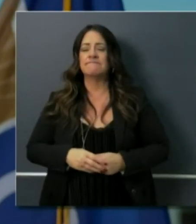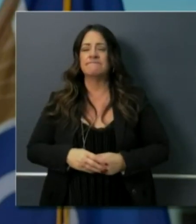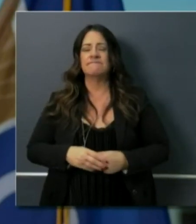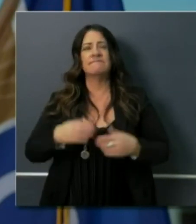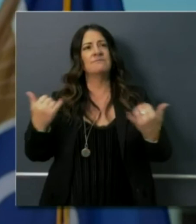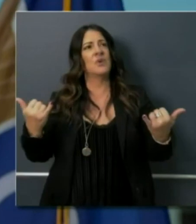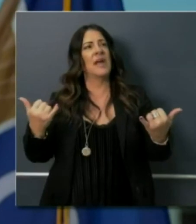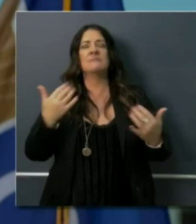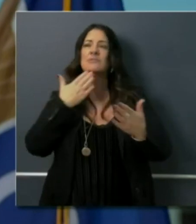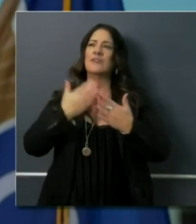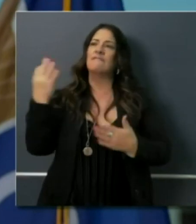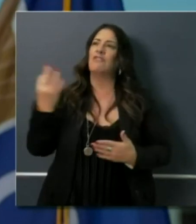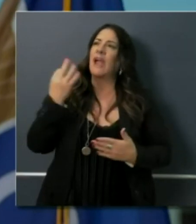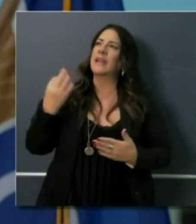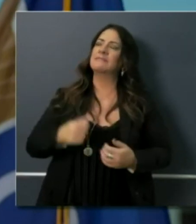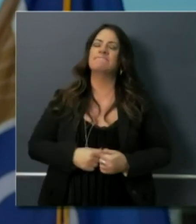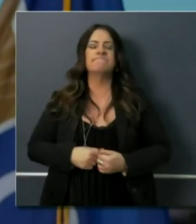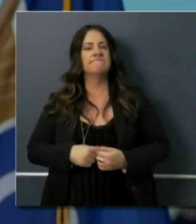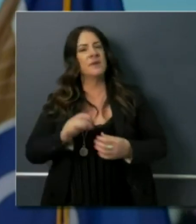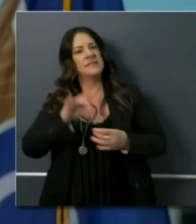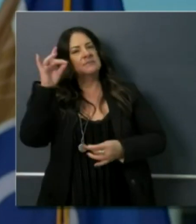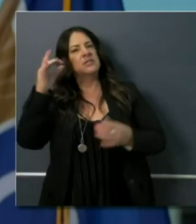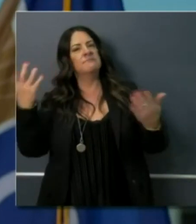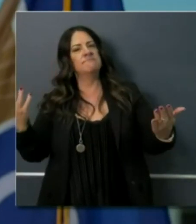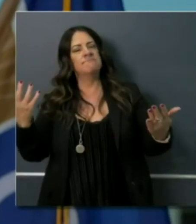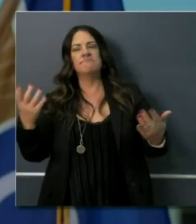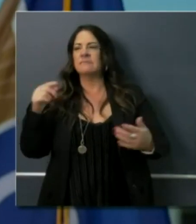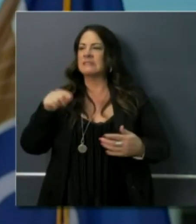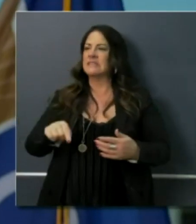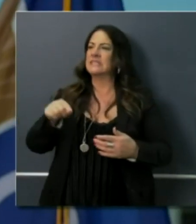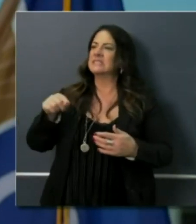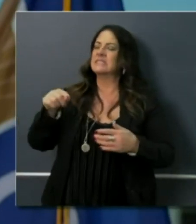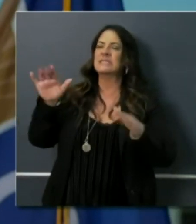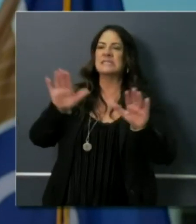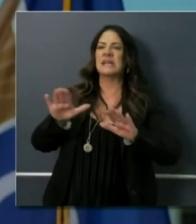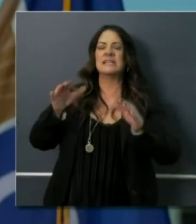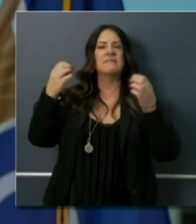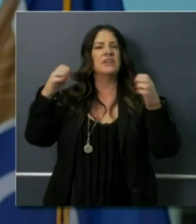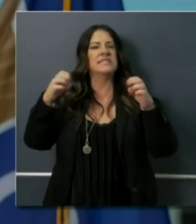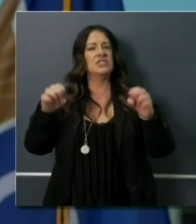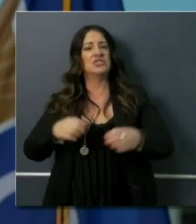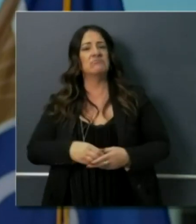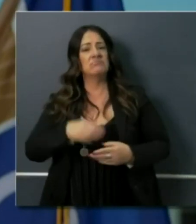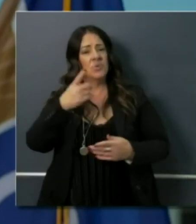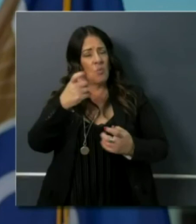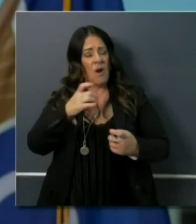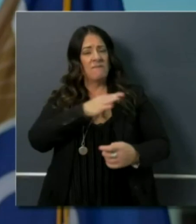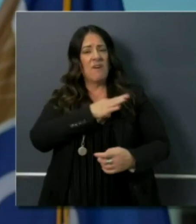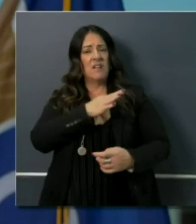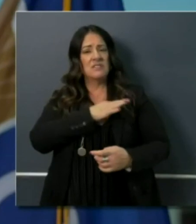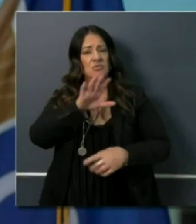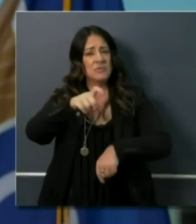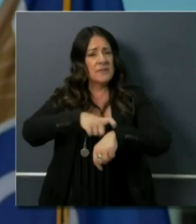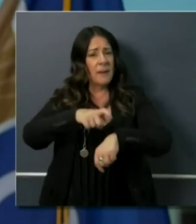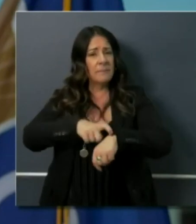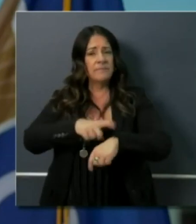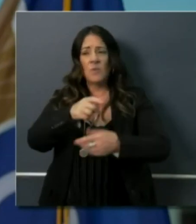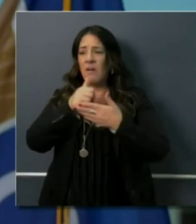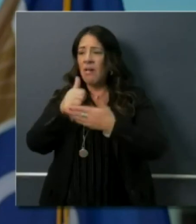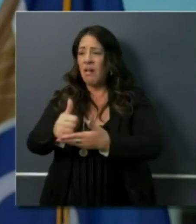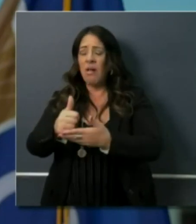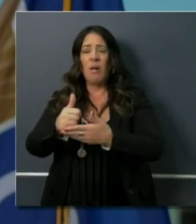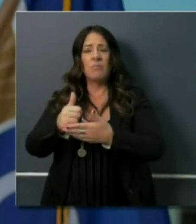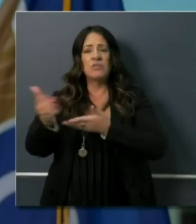Friday, in the spirit of this weekend and Easter, that want to contribute time and energy to our food